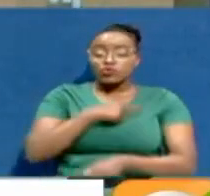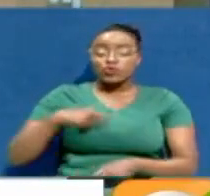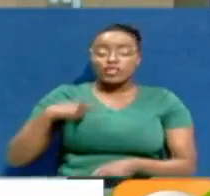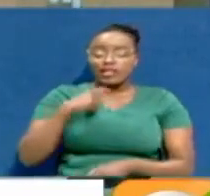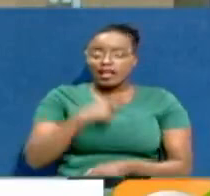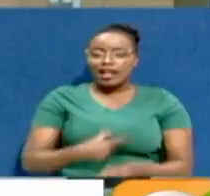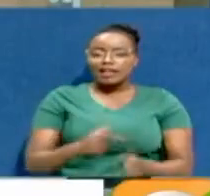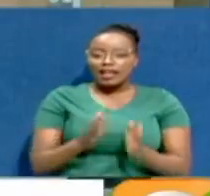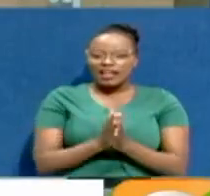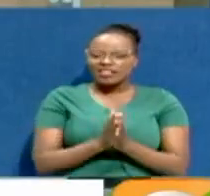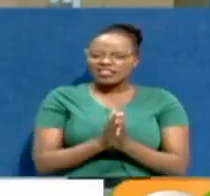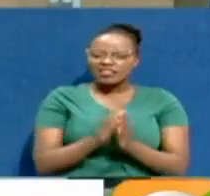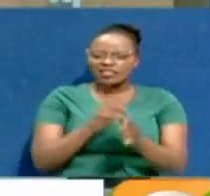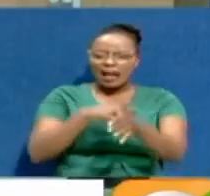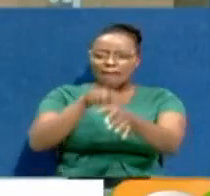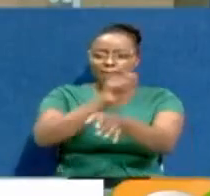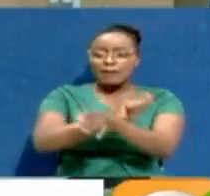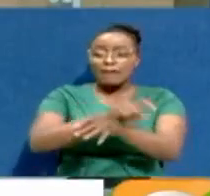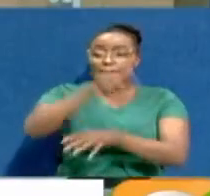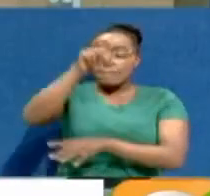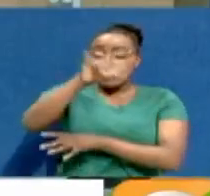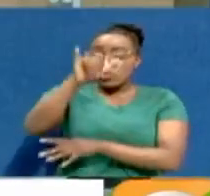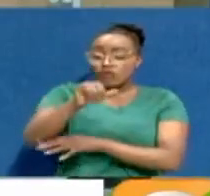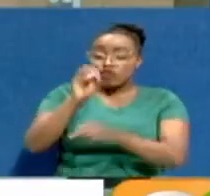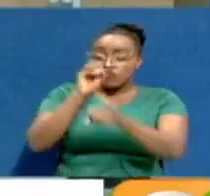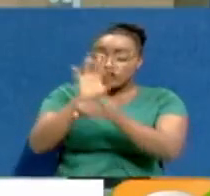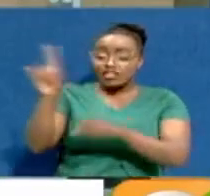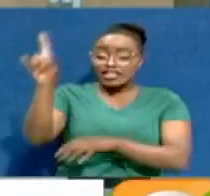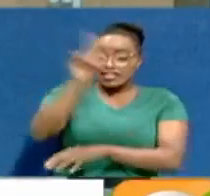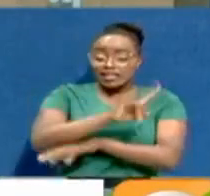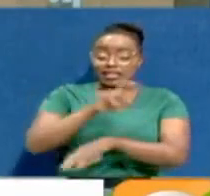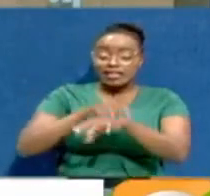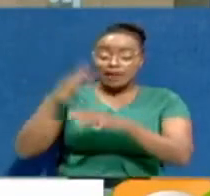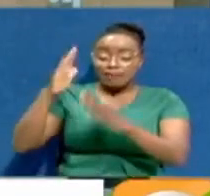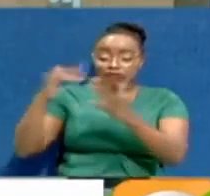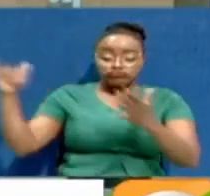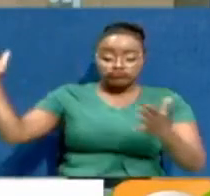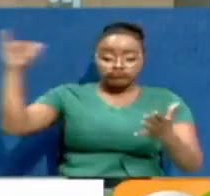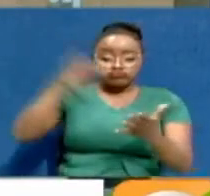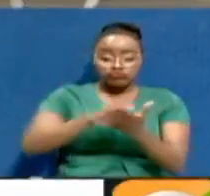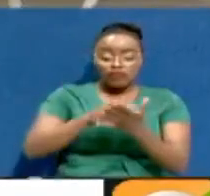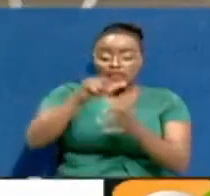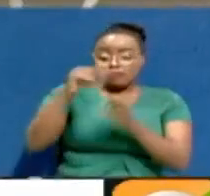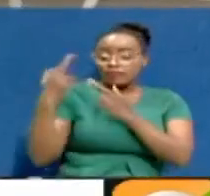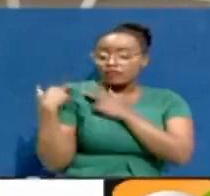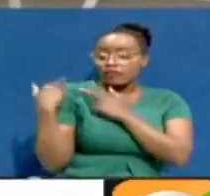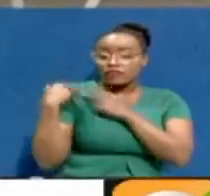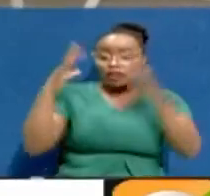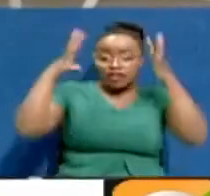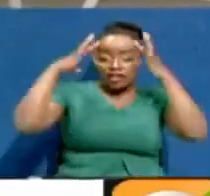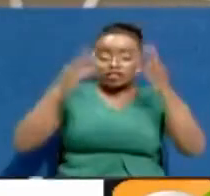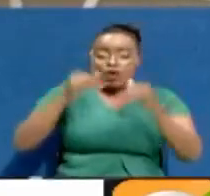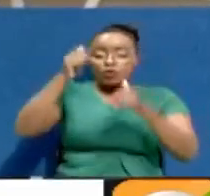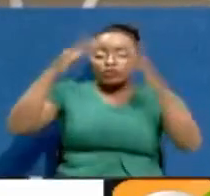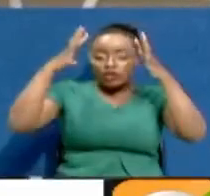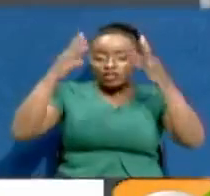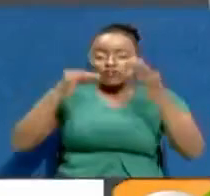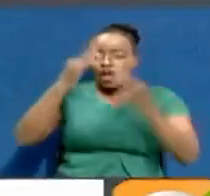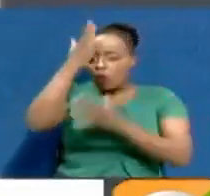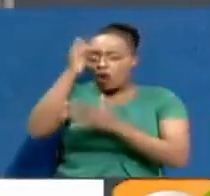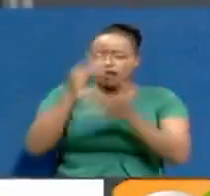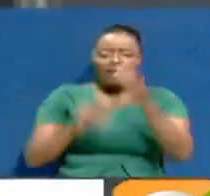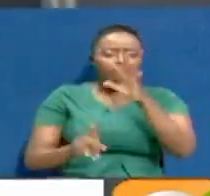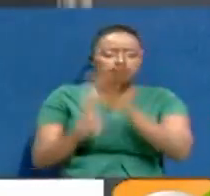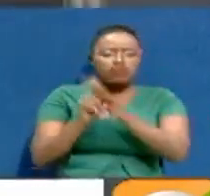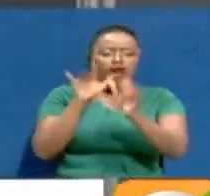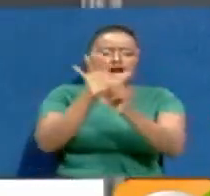will be required to undergo mandatory quarantine for 14 days upon arrival at their own cost. A decision that was arrived at based on the